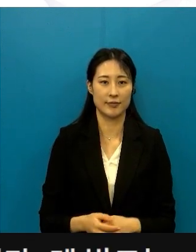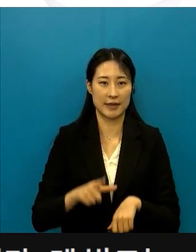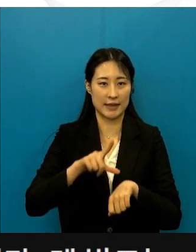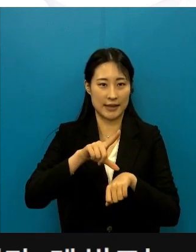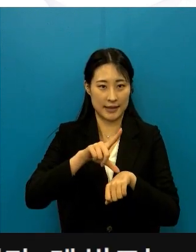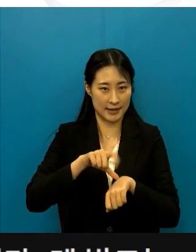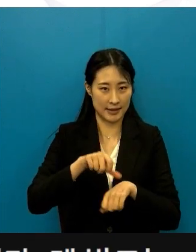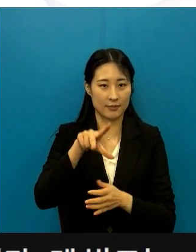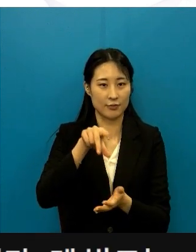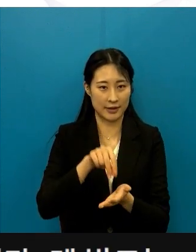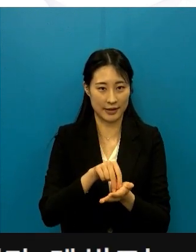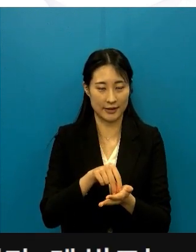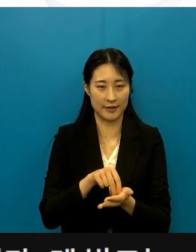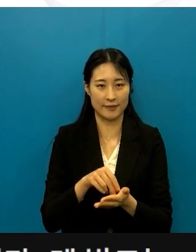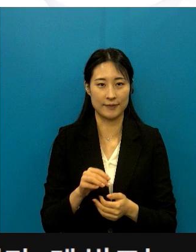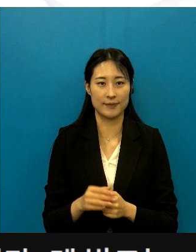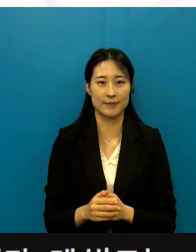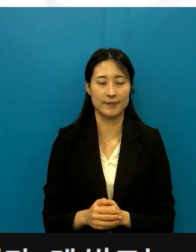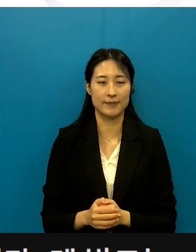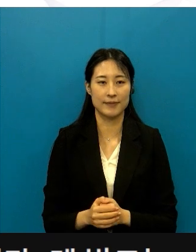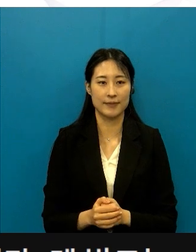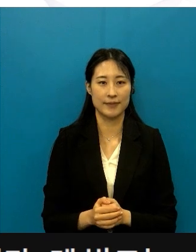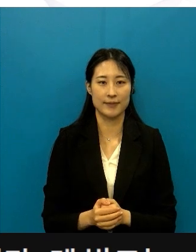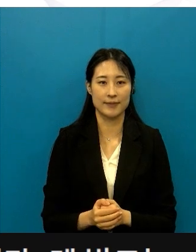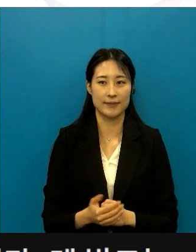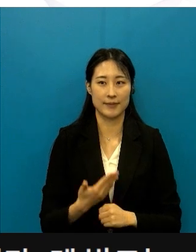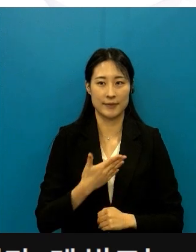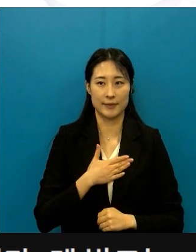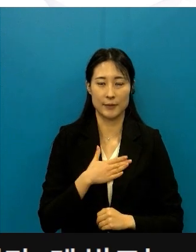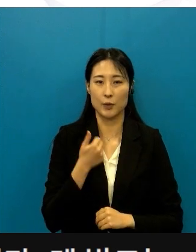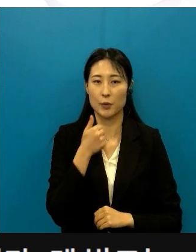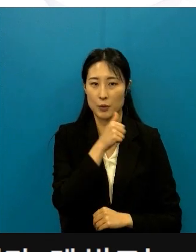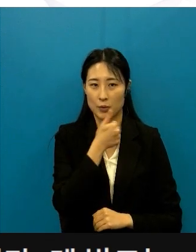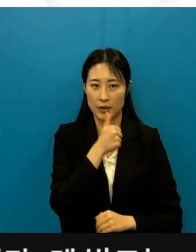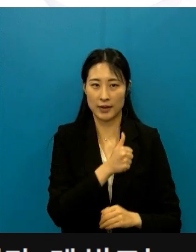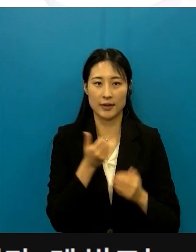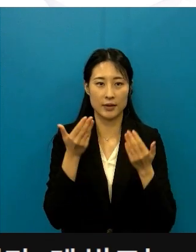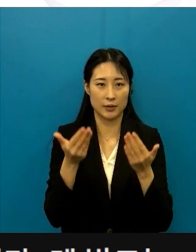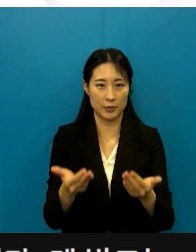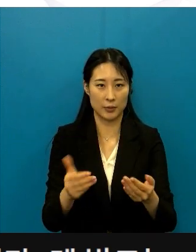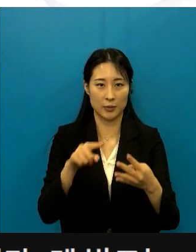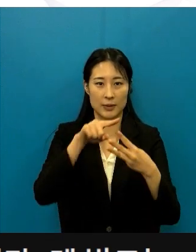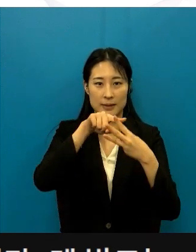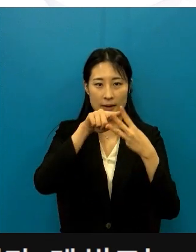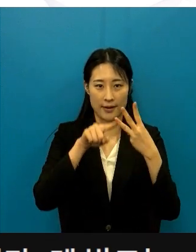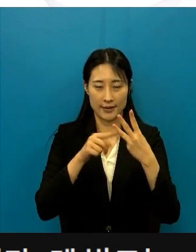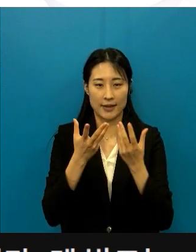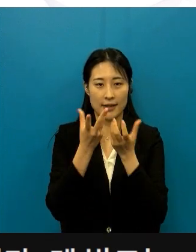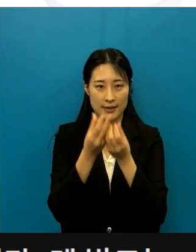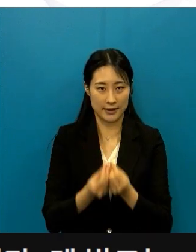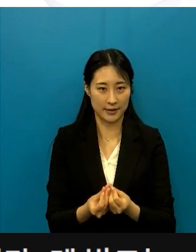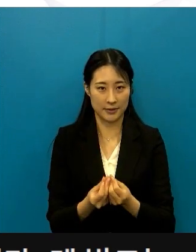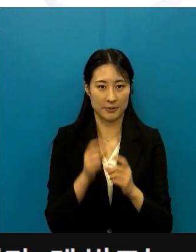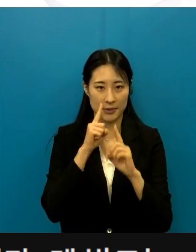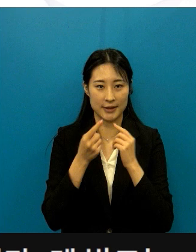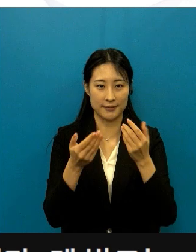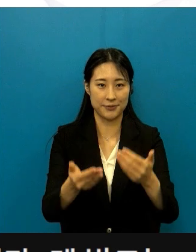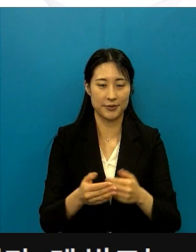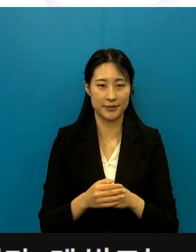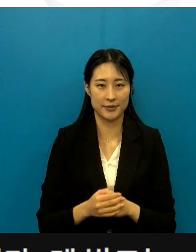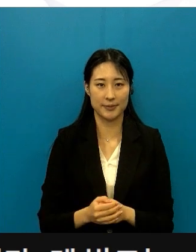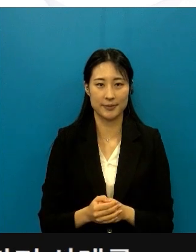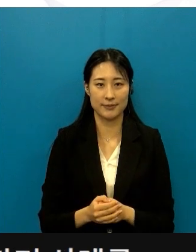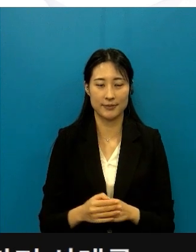will talk about introduction, 3 cases happening recently in Japan,